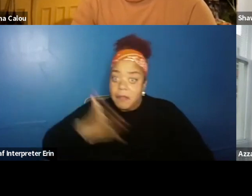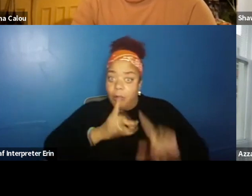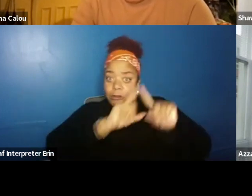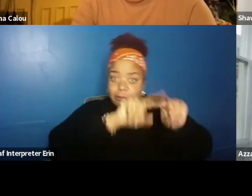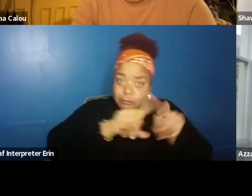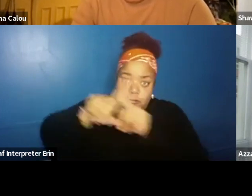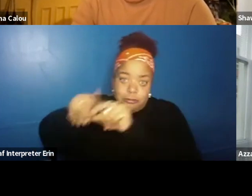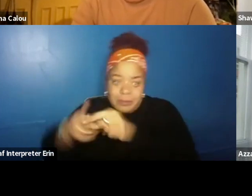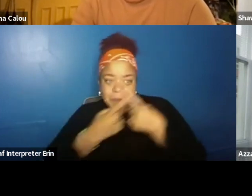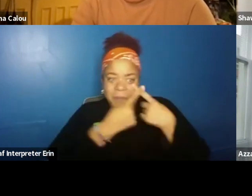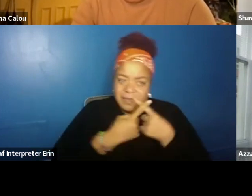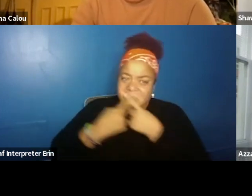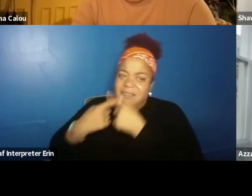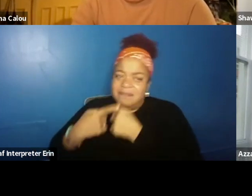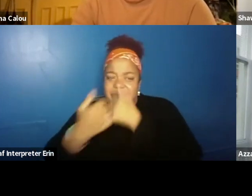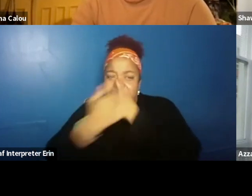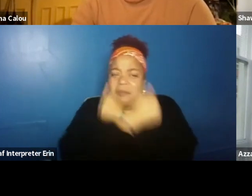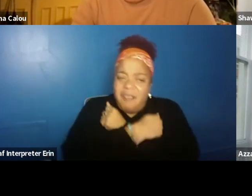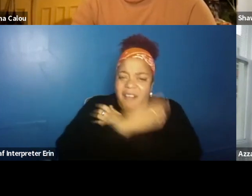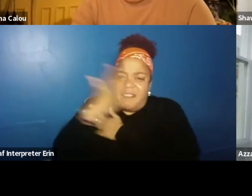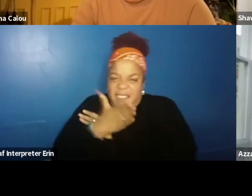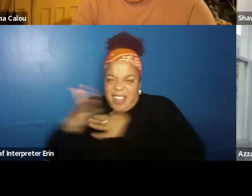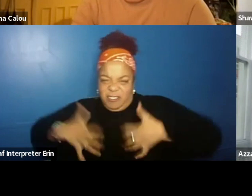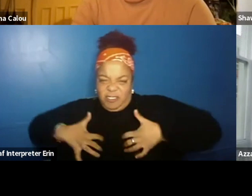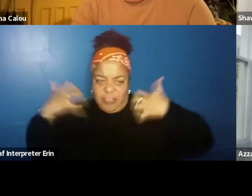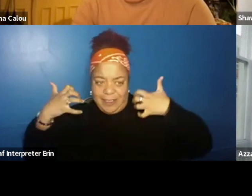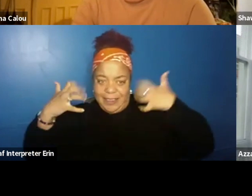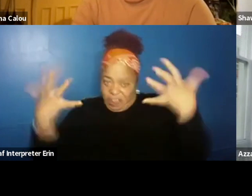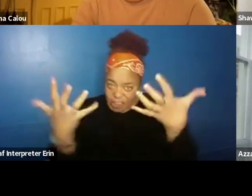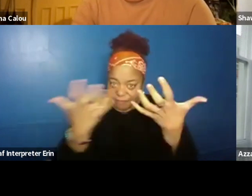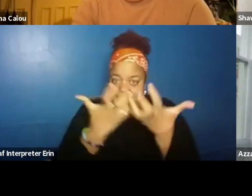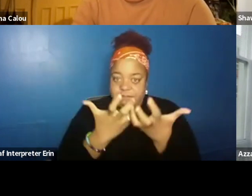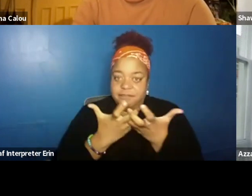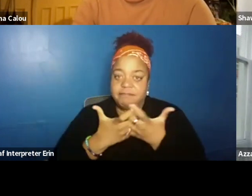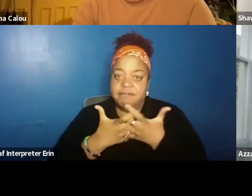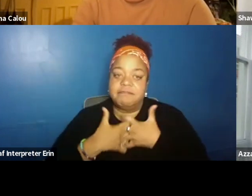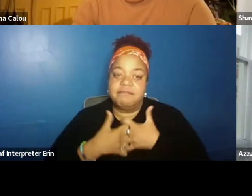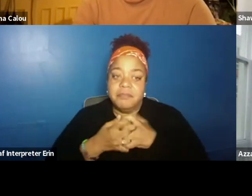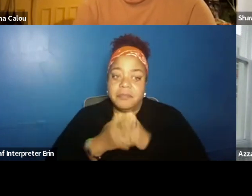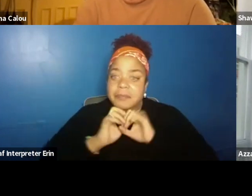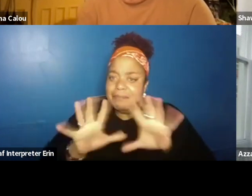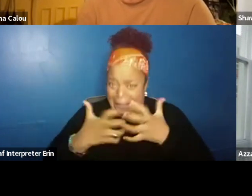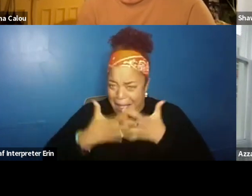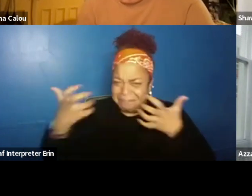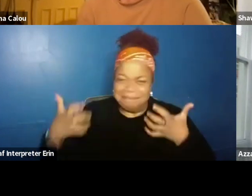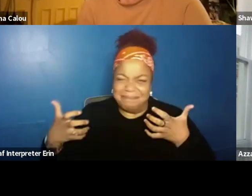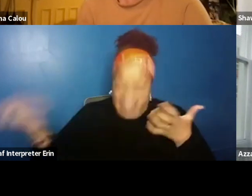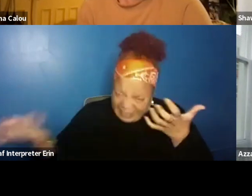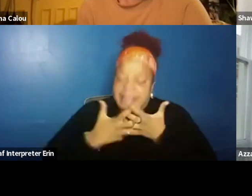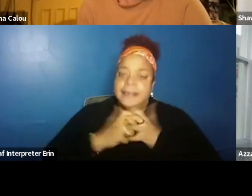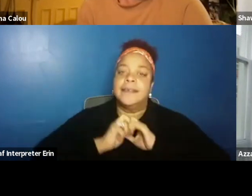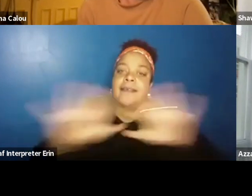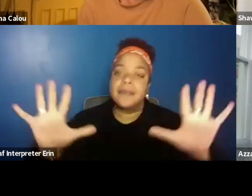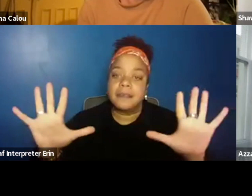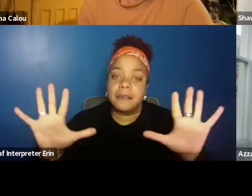it's like so close together that it's almost difficult to disconnect. Love, rage, love, and